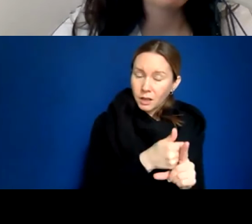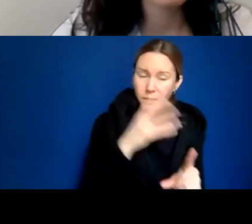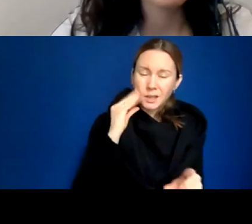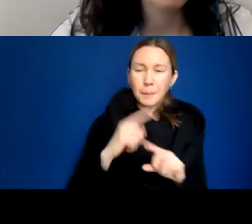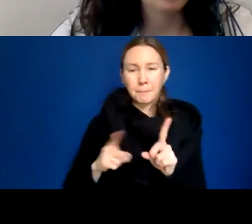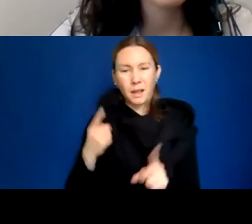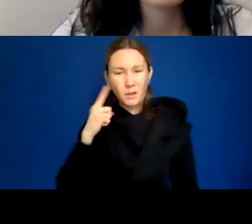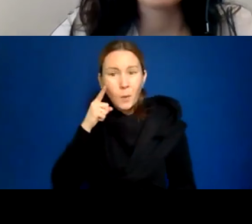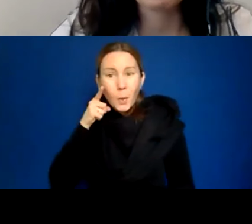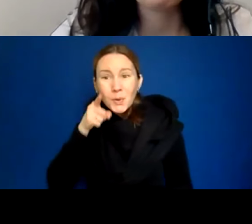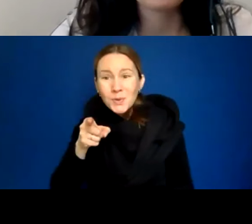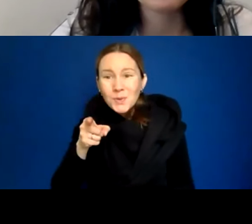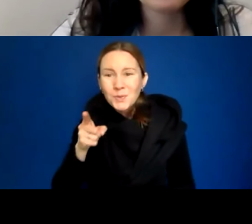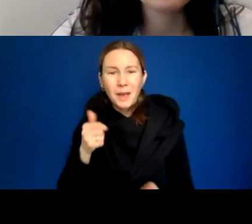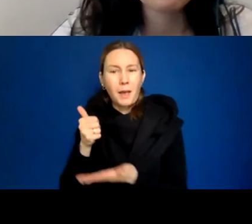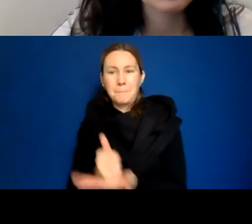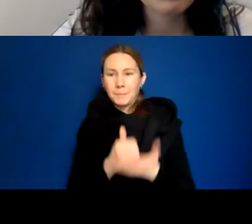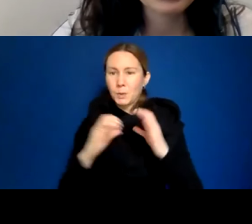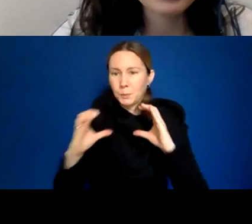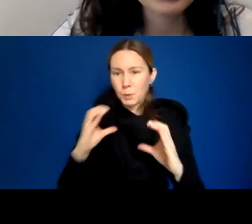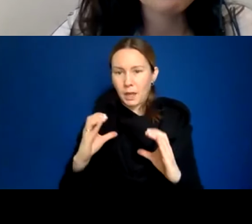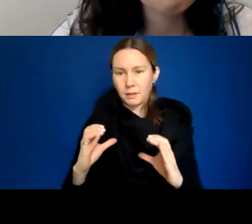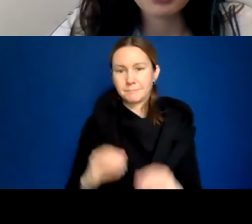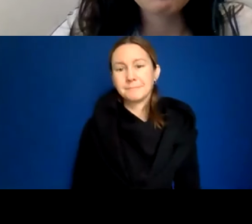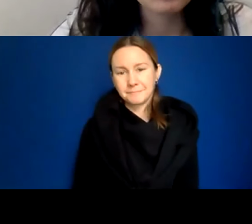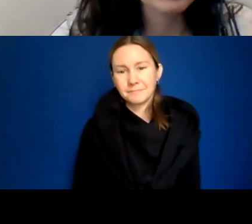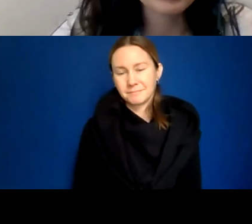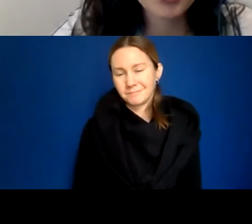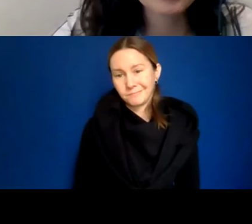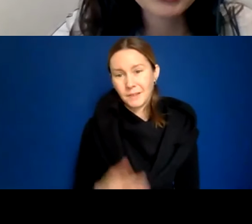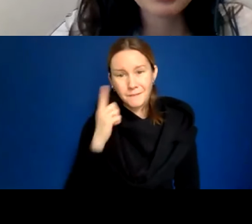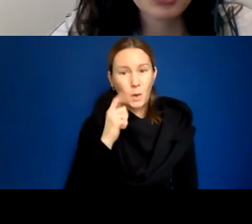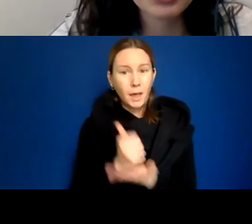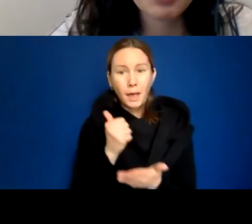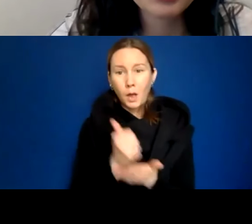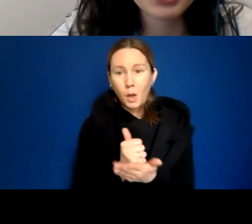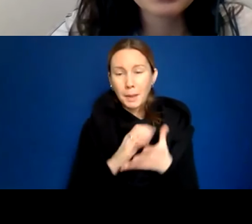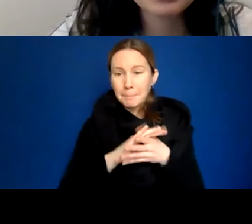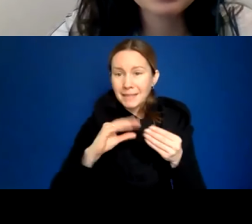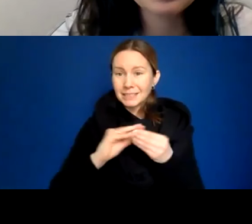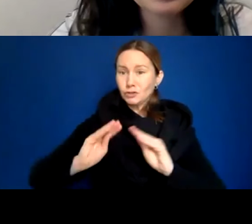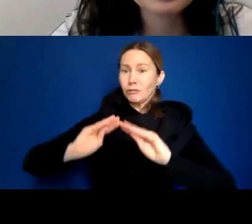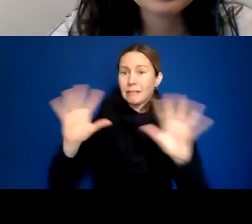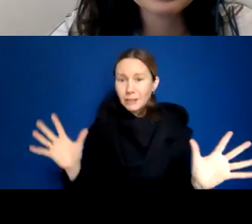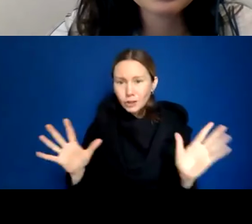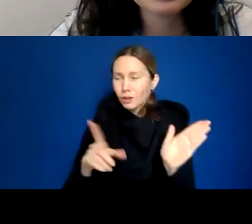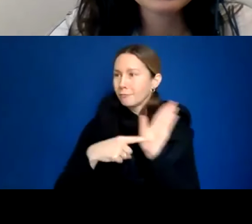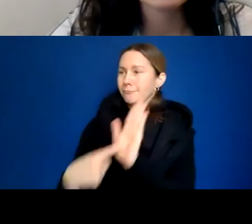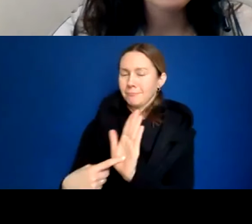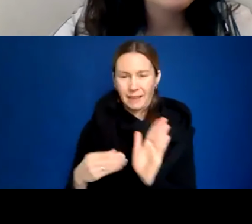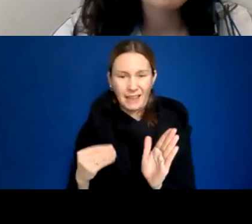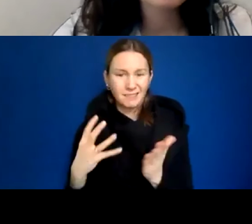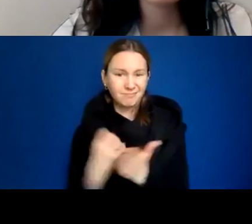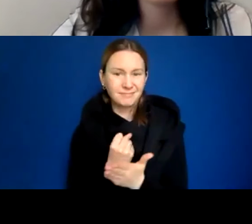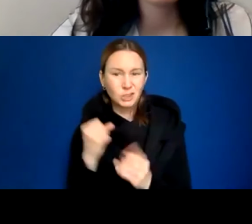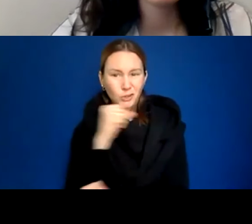to help get you the message across and to help with communication using the strategies that I'm talking about today. And